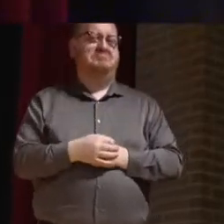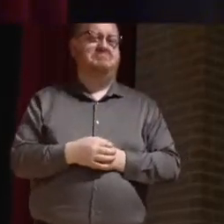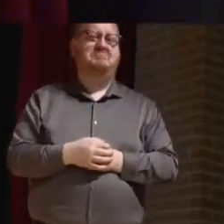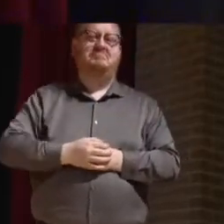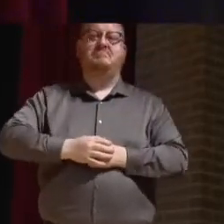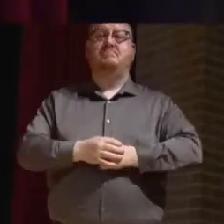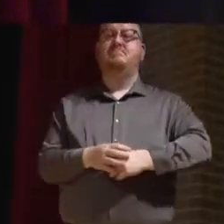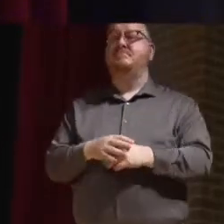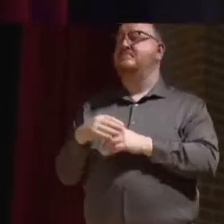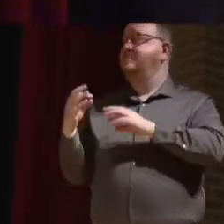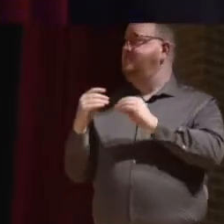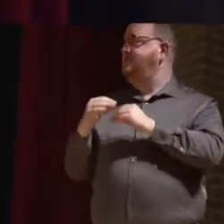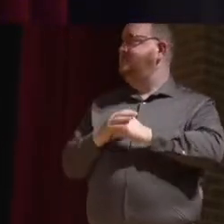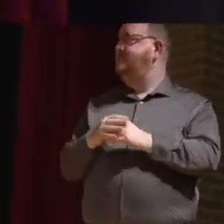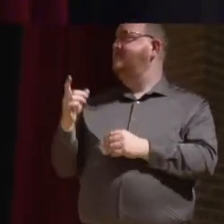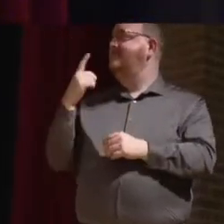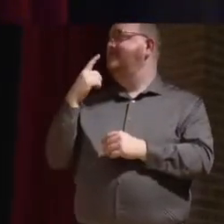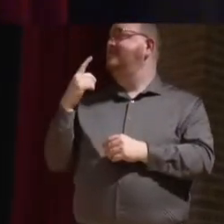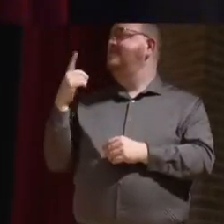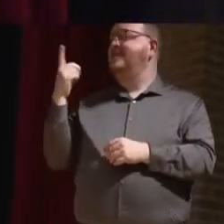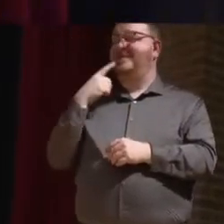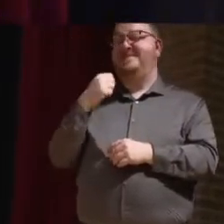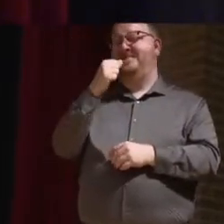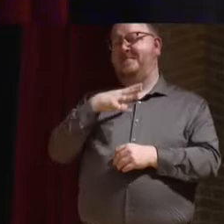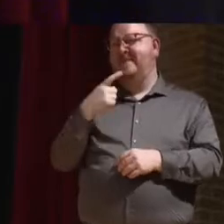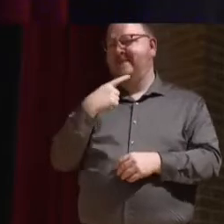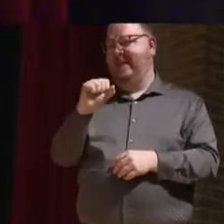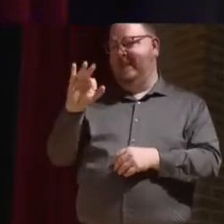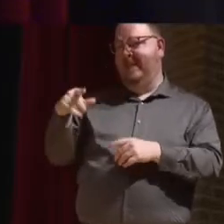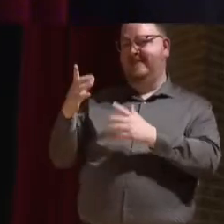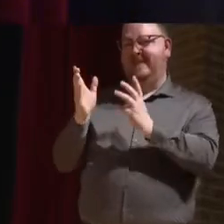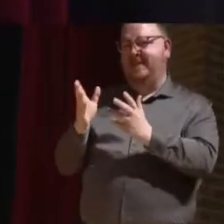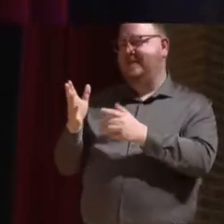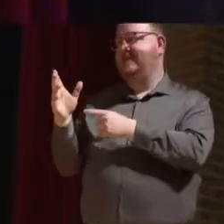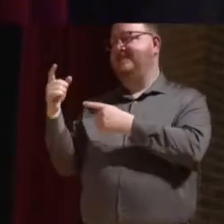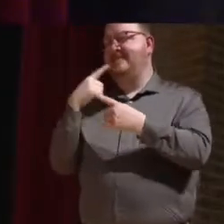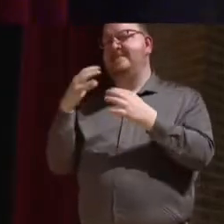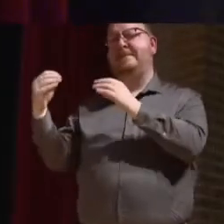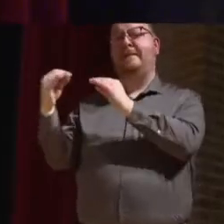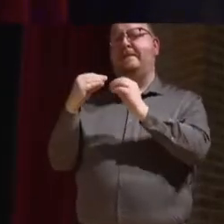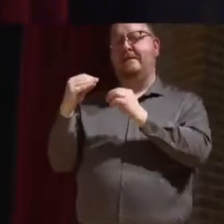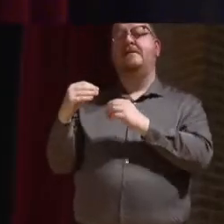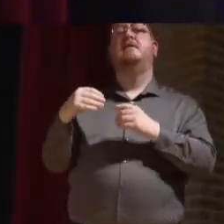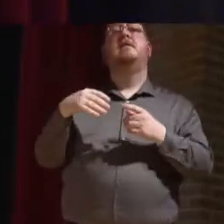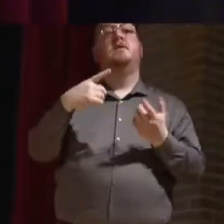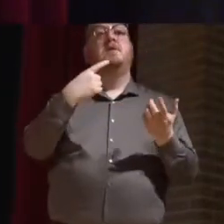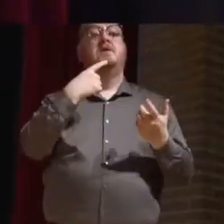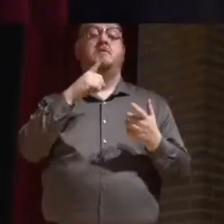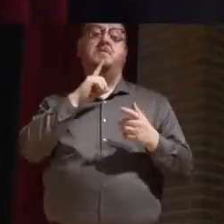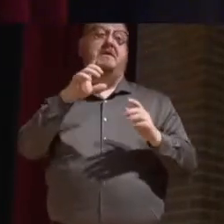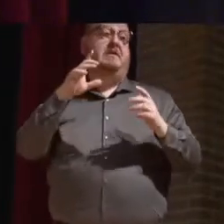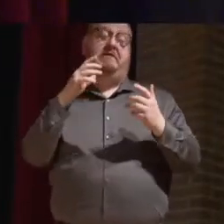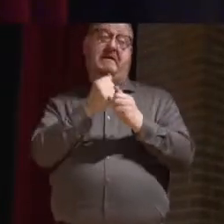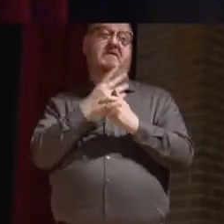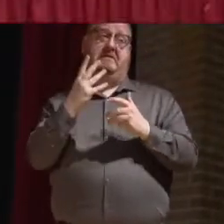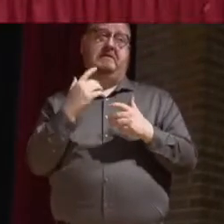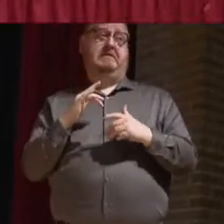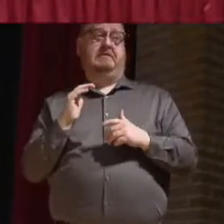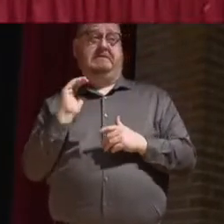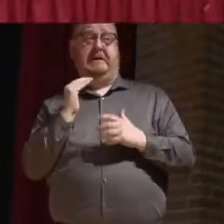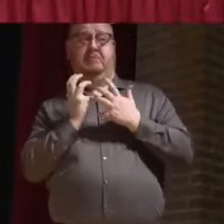sorry. You didn't have the conversation that we were going to send. I would just send it by themselves. It was great, and COVID hit, and